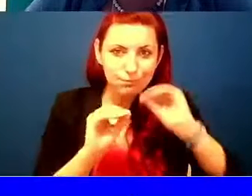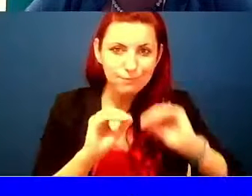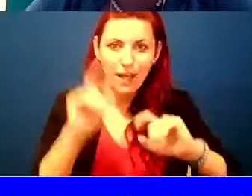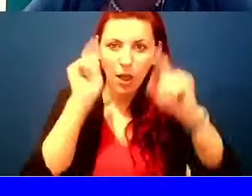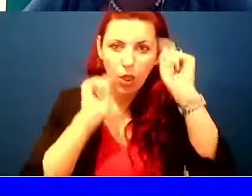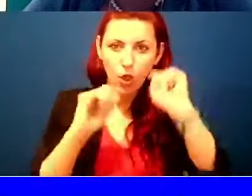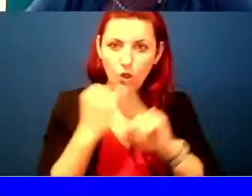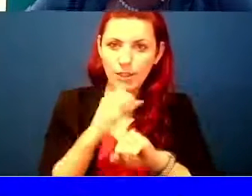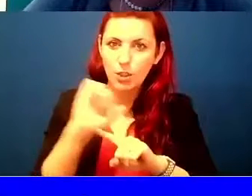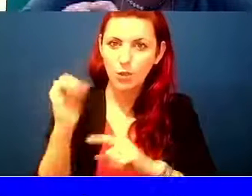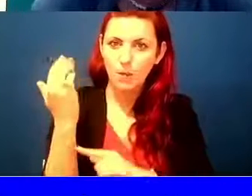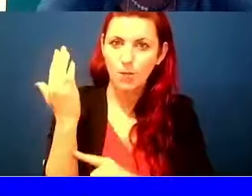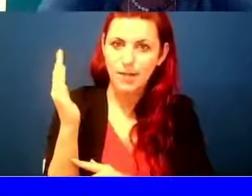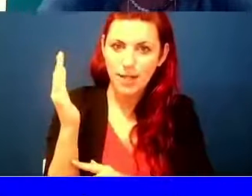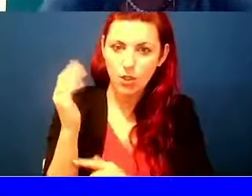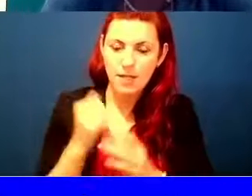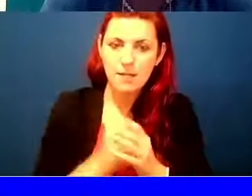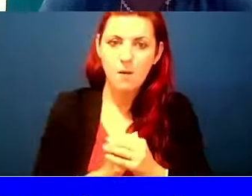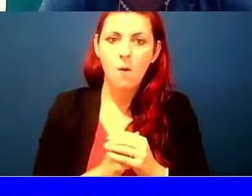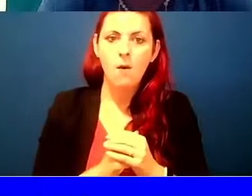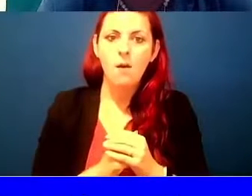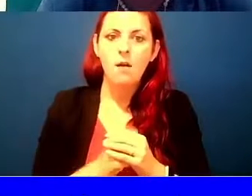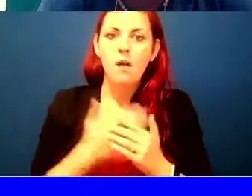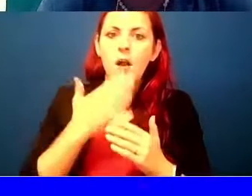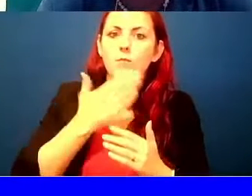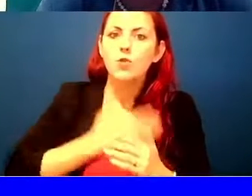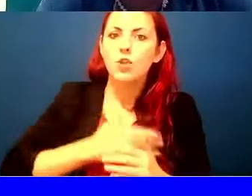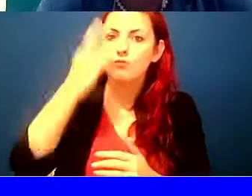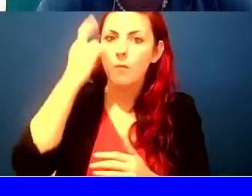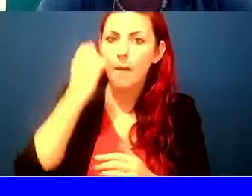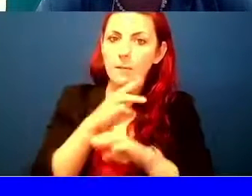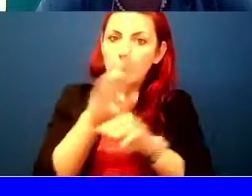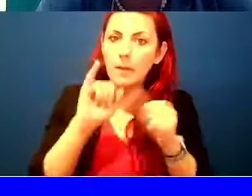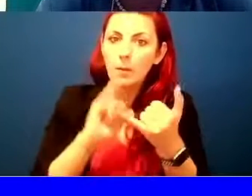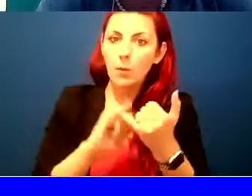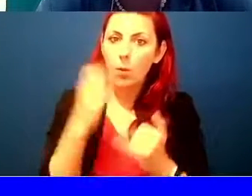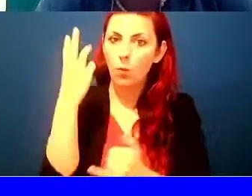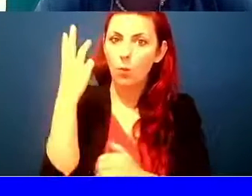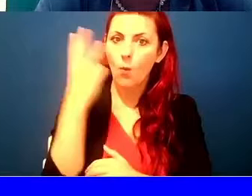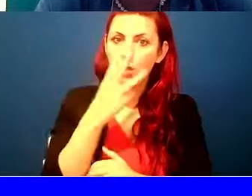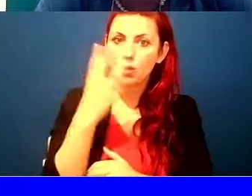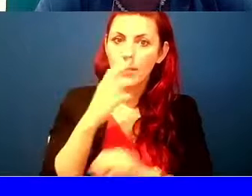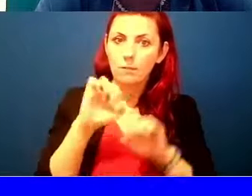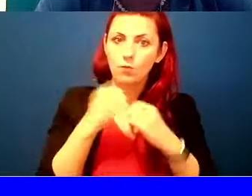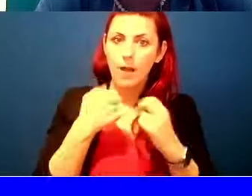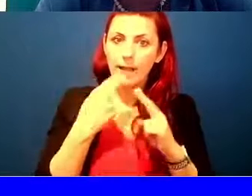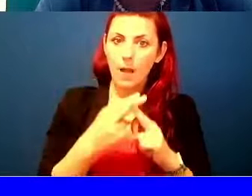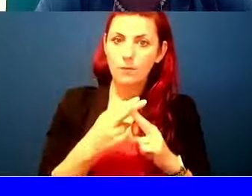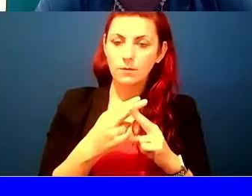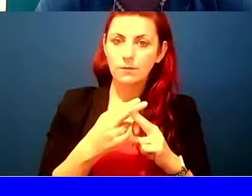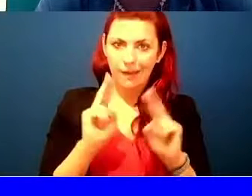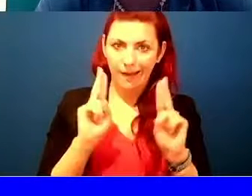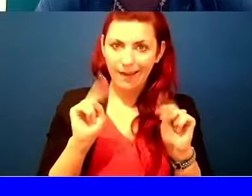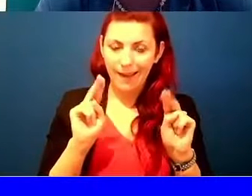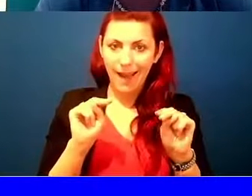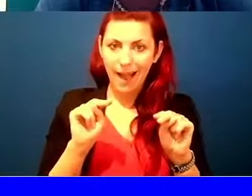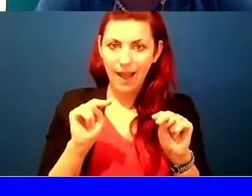those presentations. I'm just reminding the people who are attending the session that